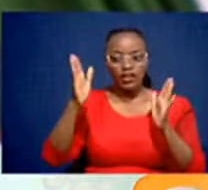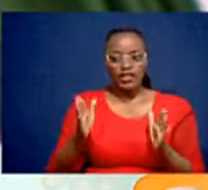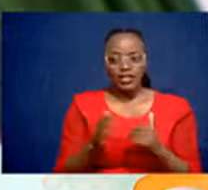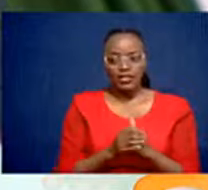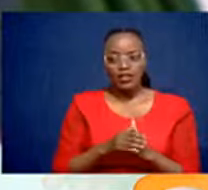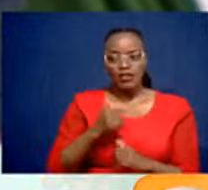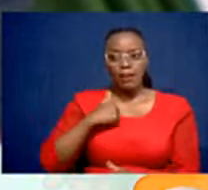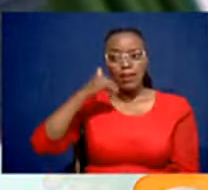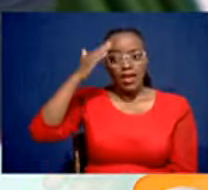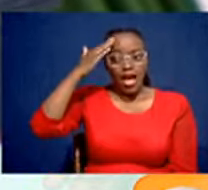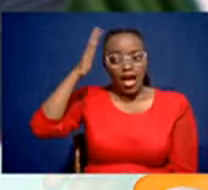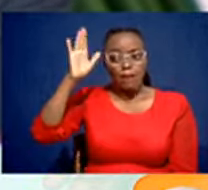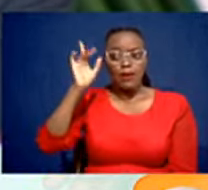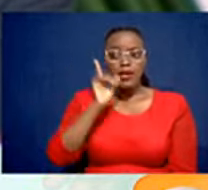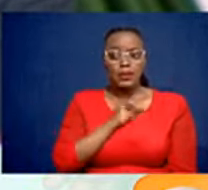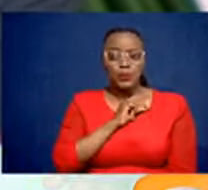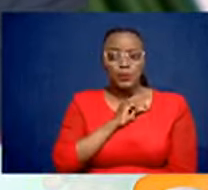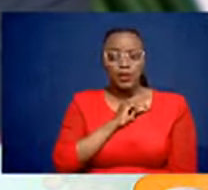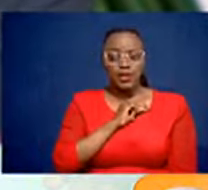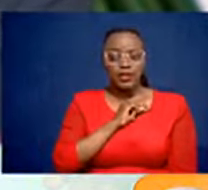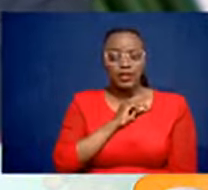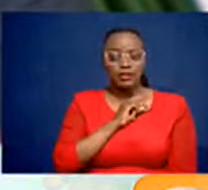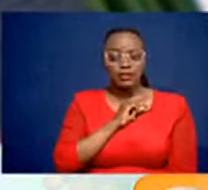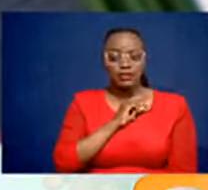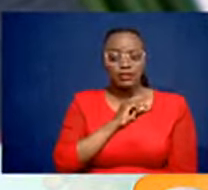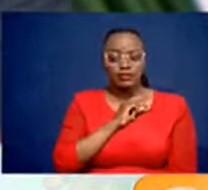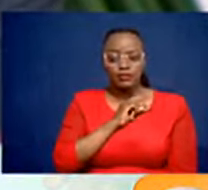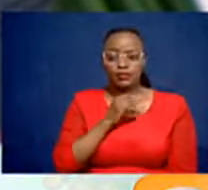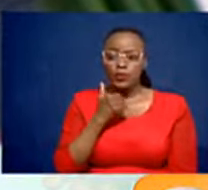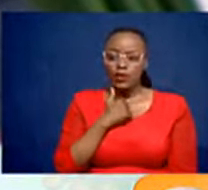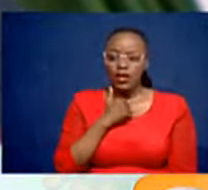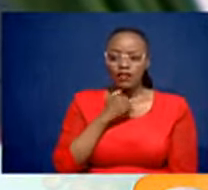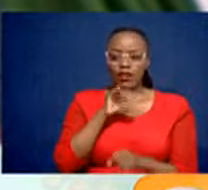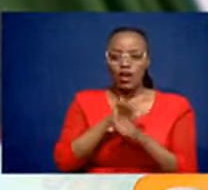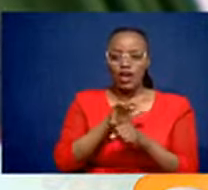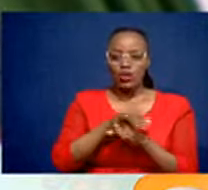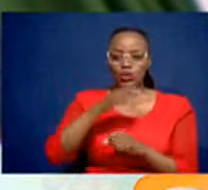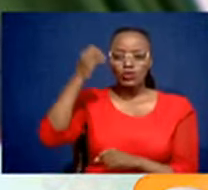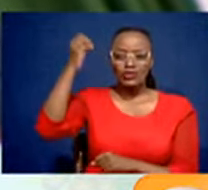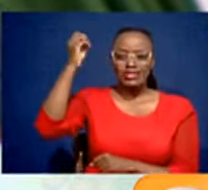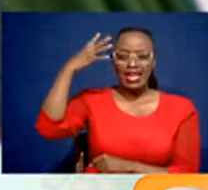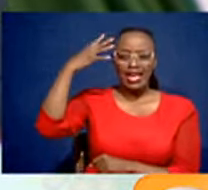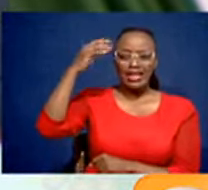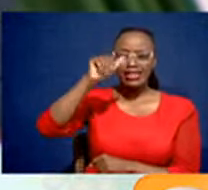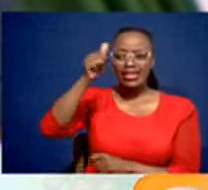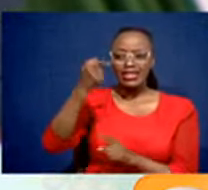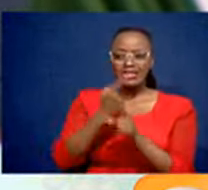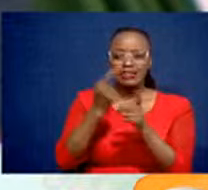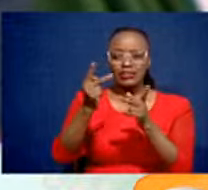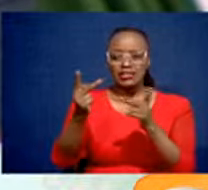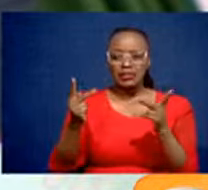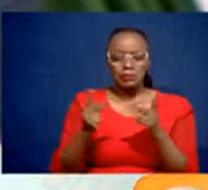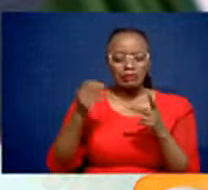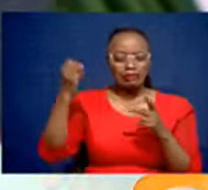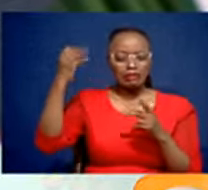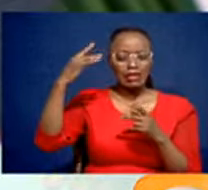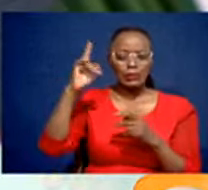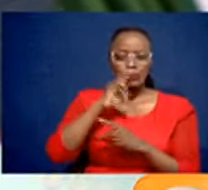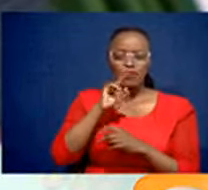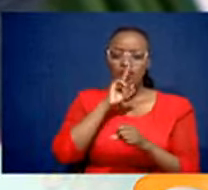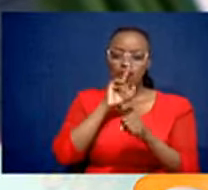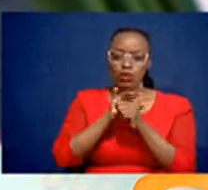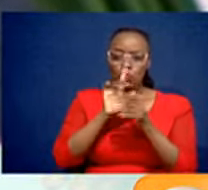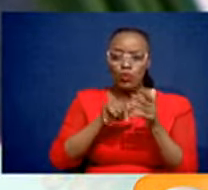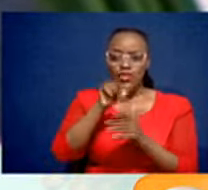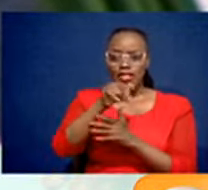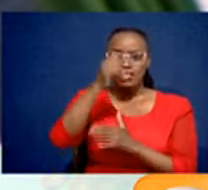I know that there is plenty of sun elsewhere. I just want to promise you that